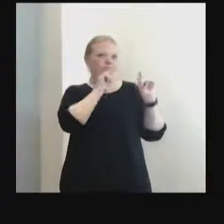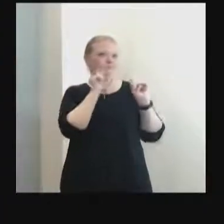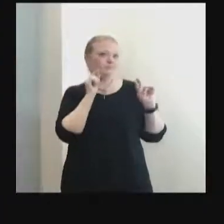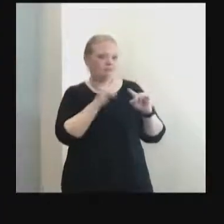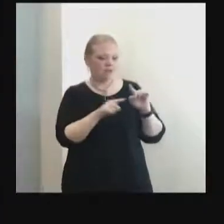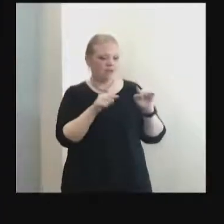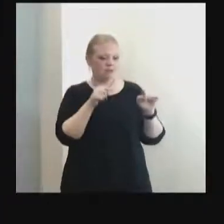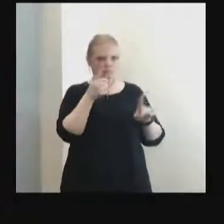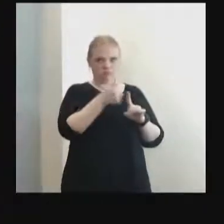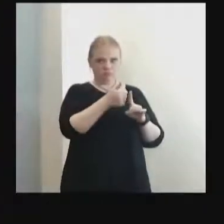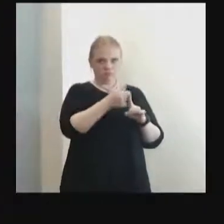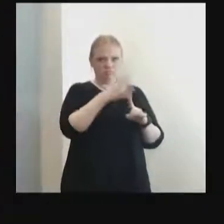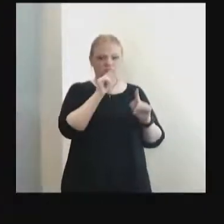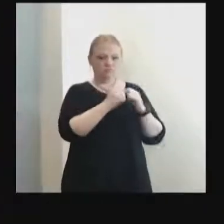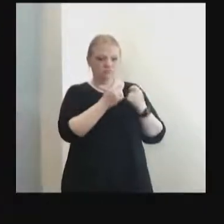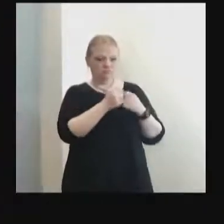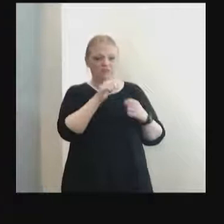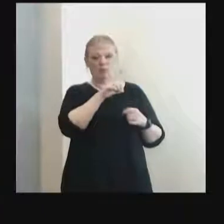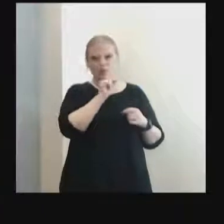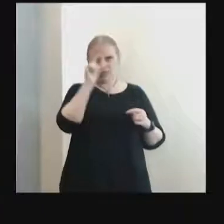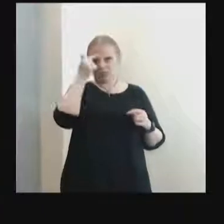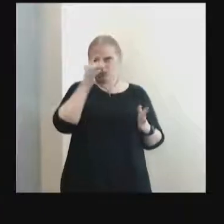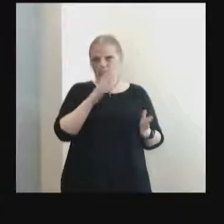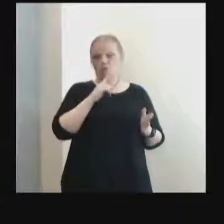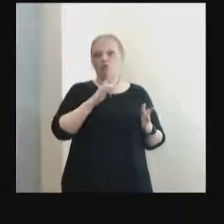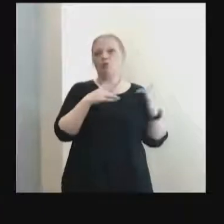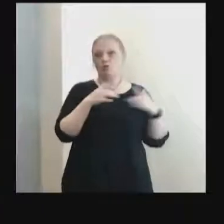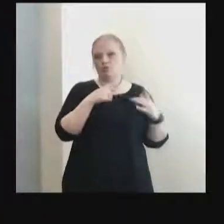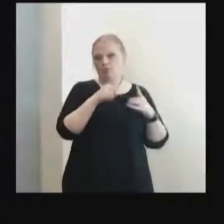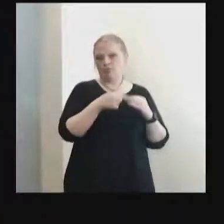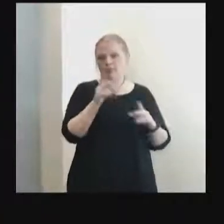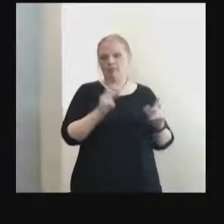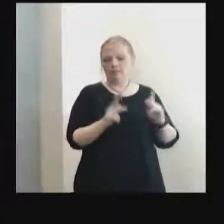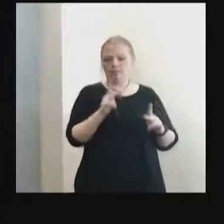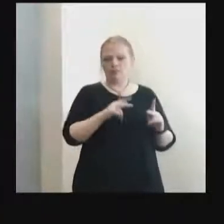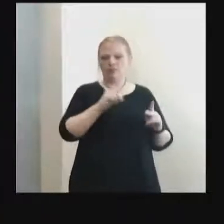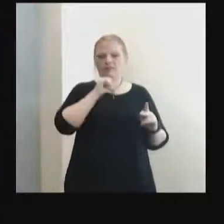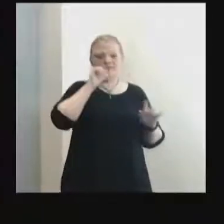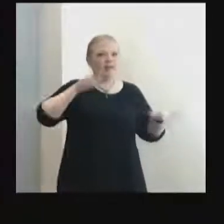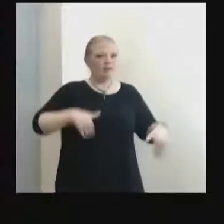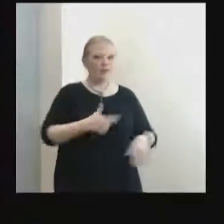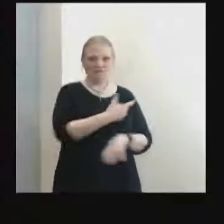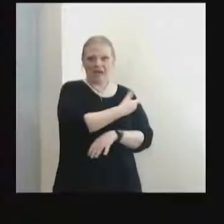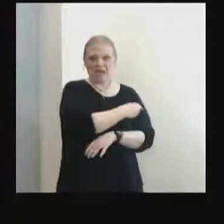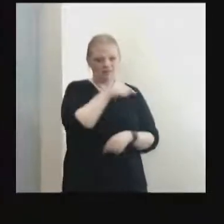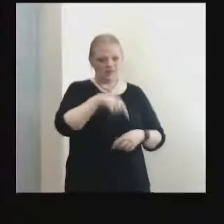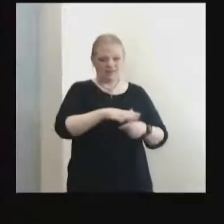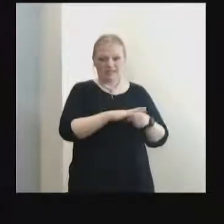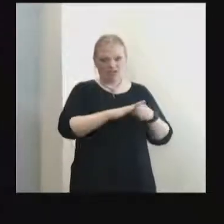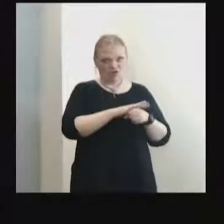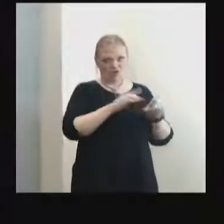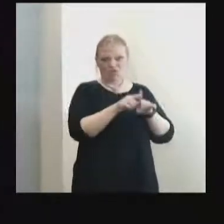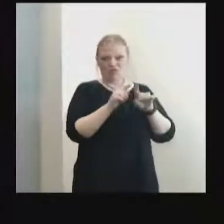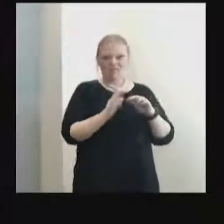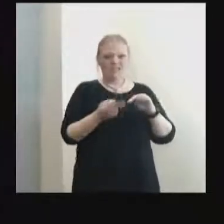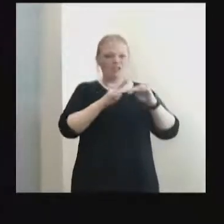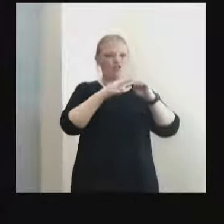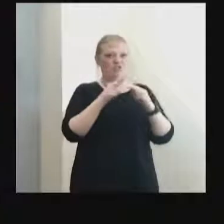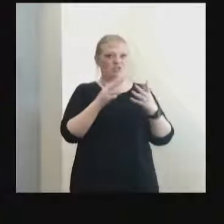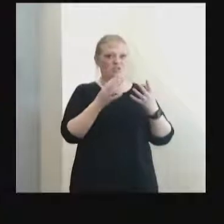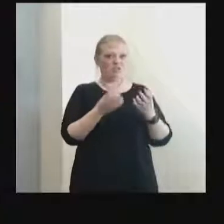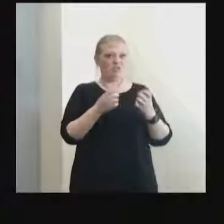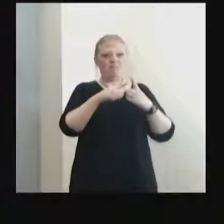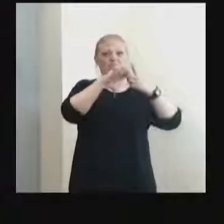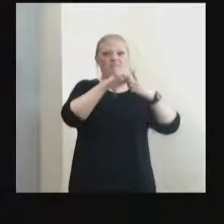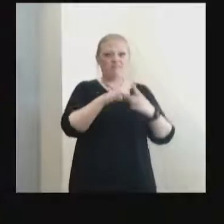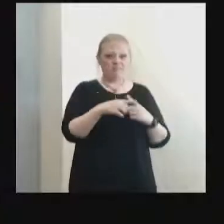his team, talking with the lieutenant governor, are concerned about the individuals who have not gotten vaccinated in this area, as well as the increase in cases.